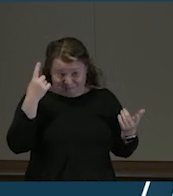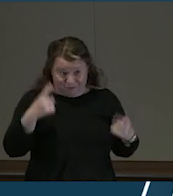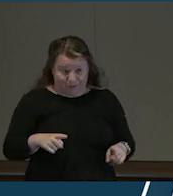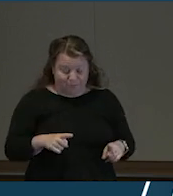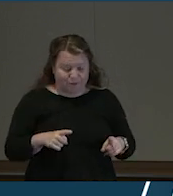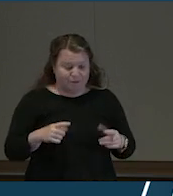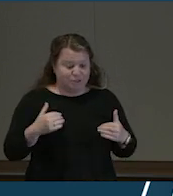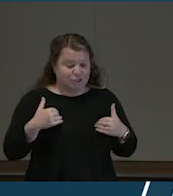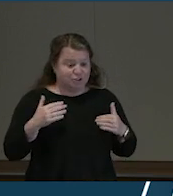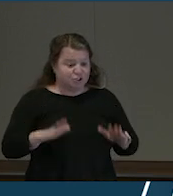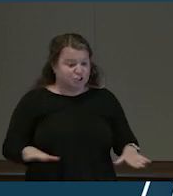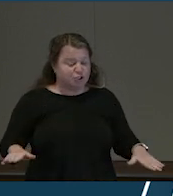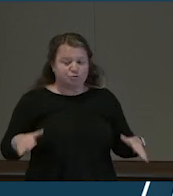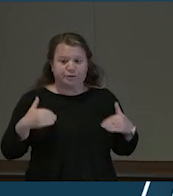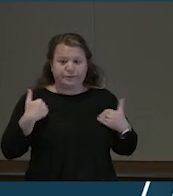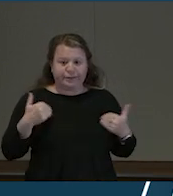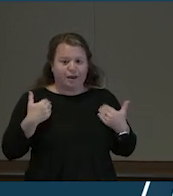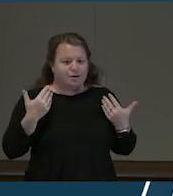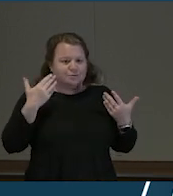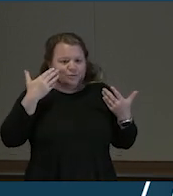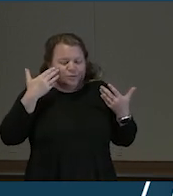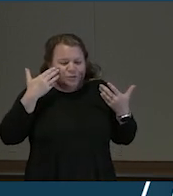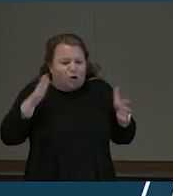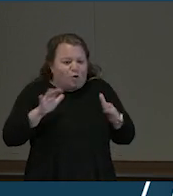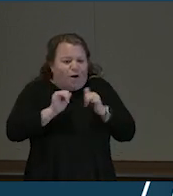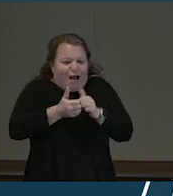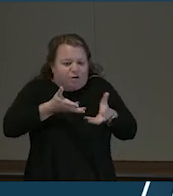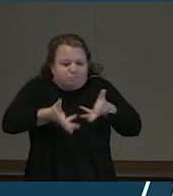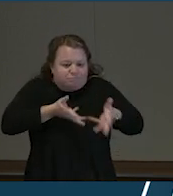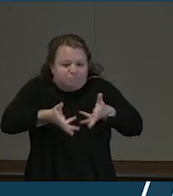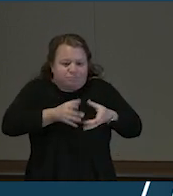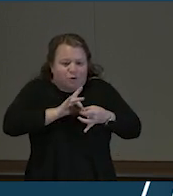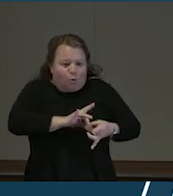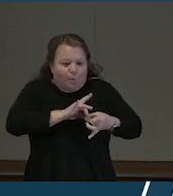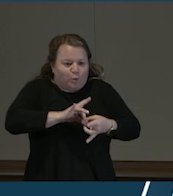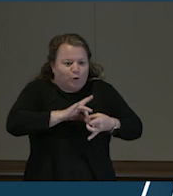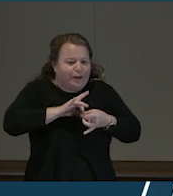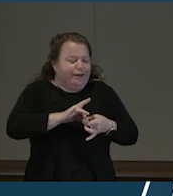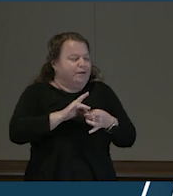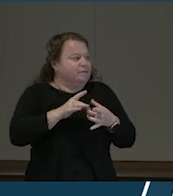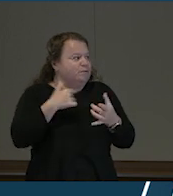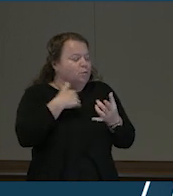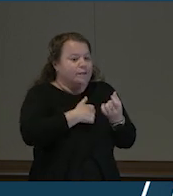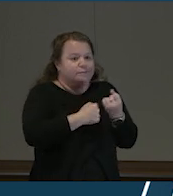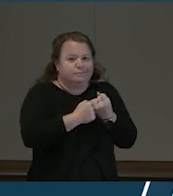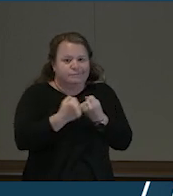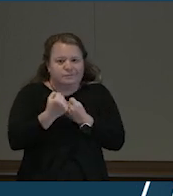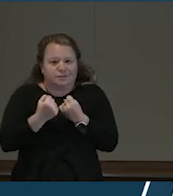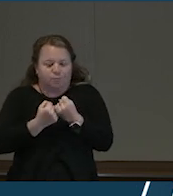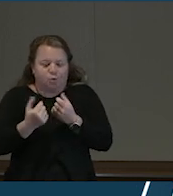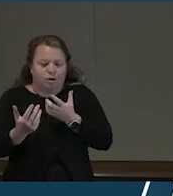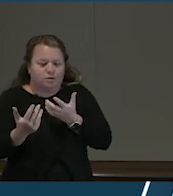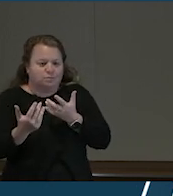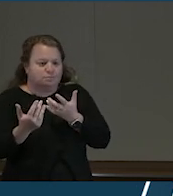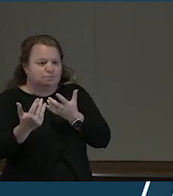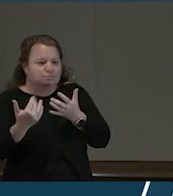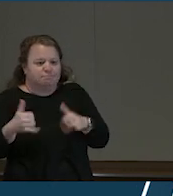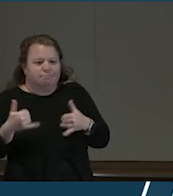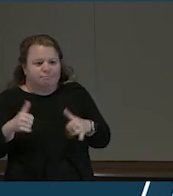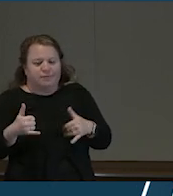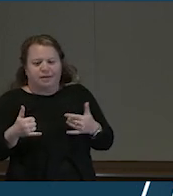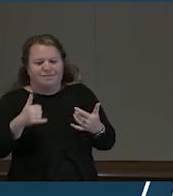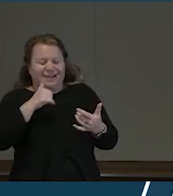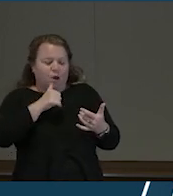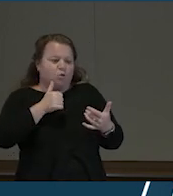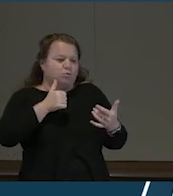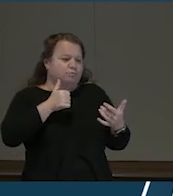little, they don't know cooperation. They start out, right? We all start out playing side by side, that parallel play. They don't typically interact